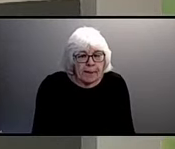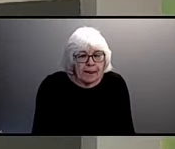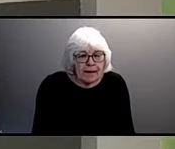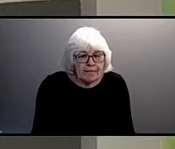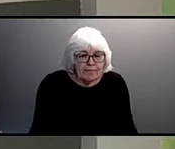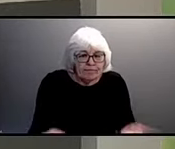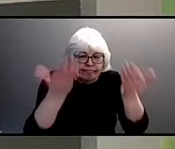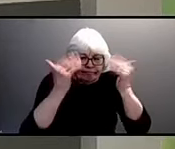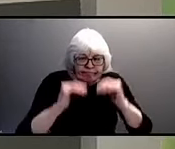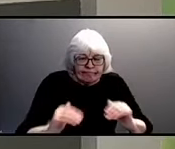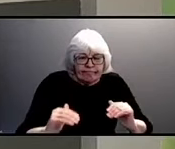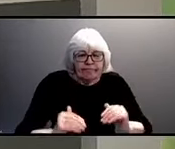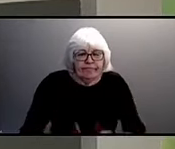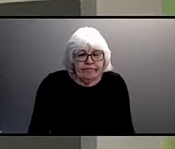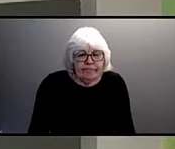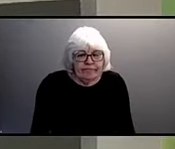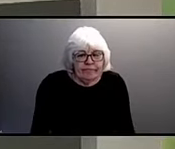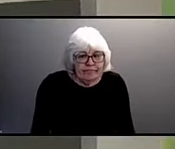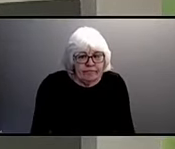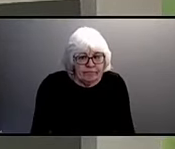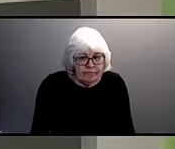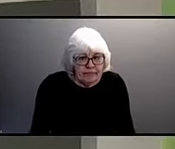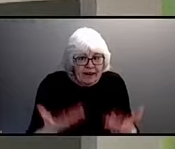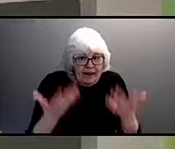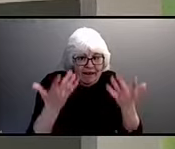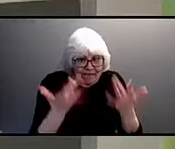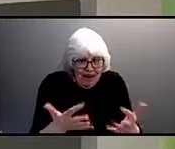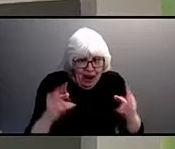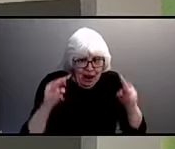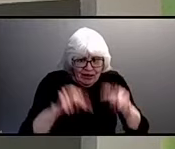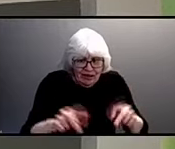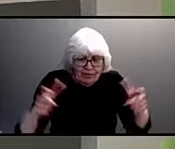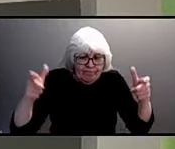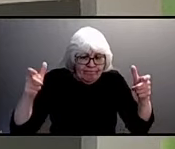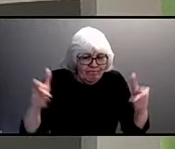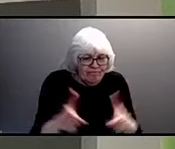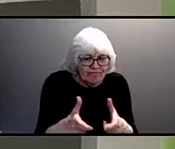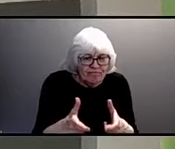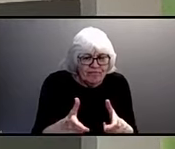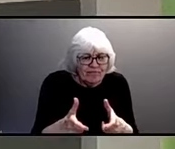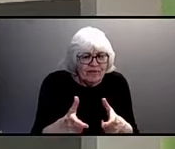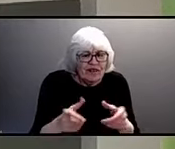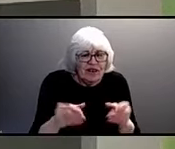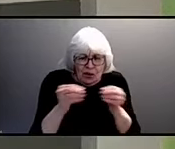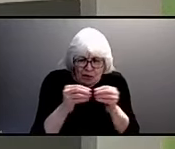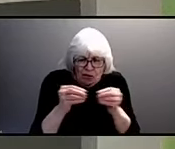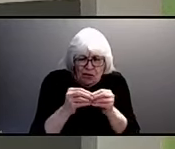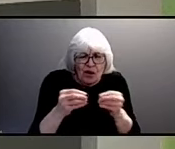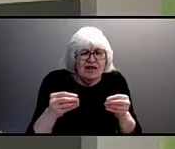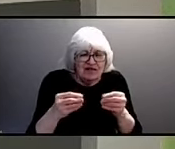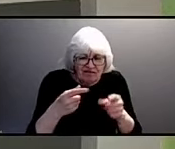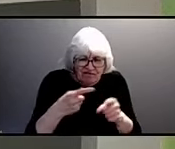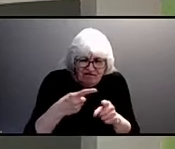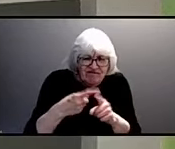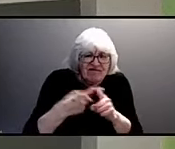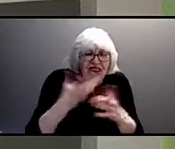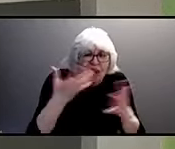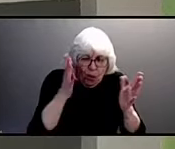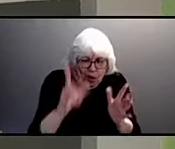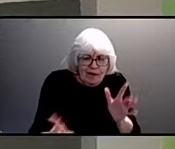we've got months ahead of us of potential fire season. And so people have to remain vigilant